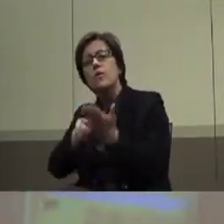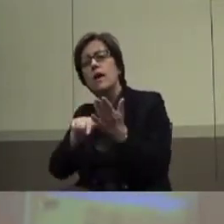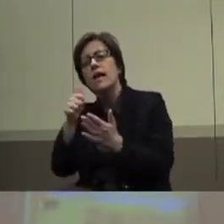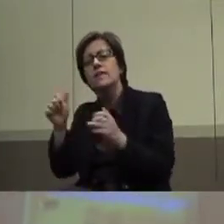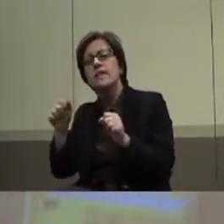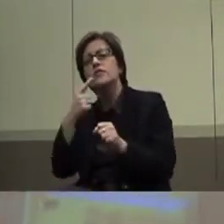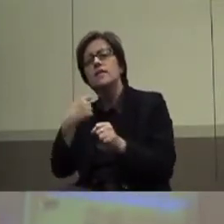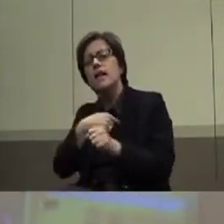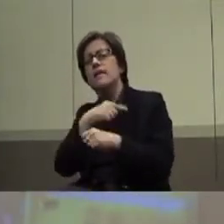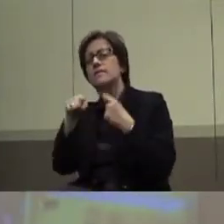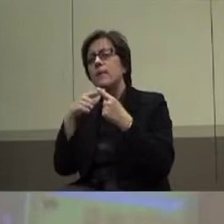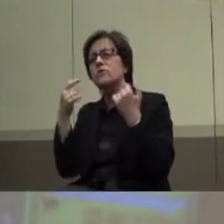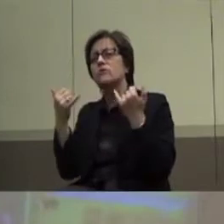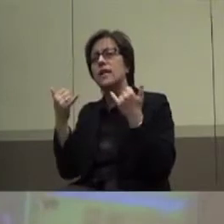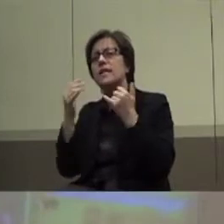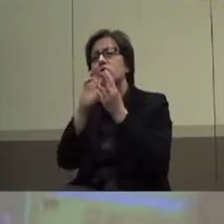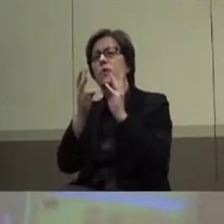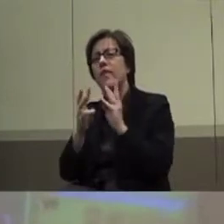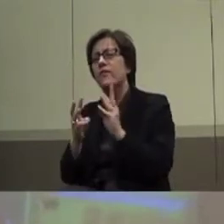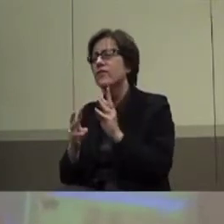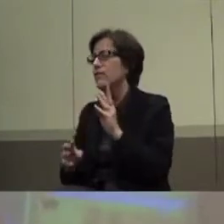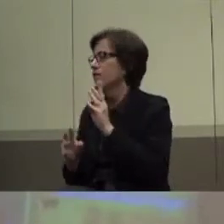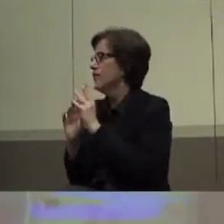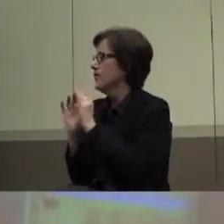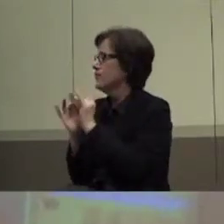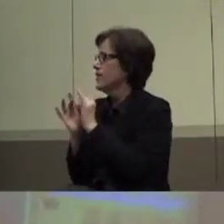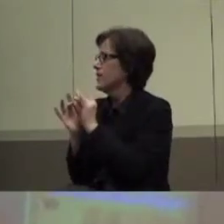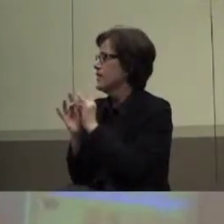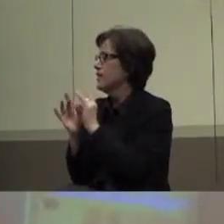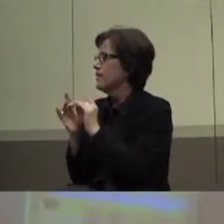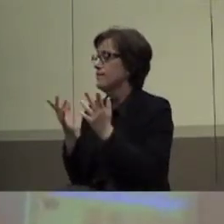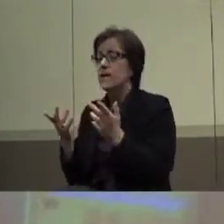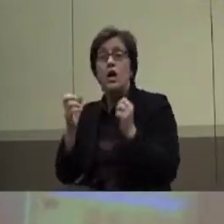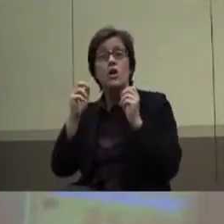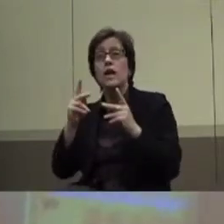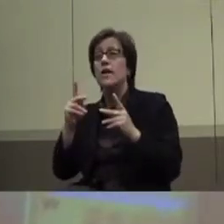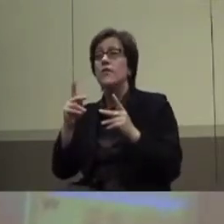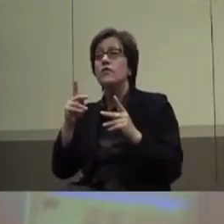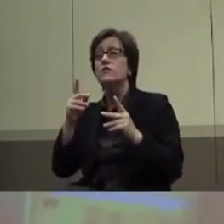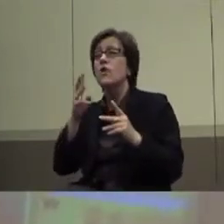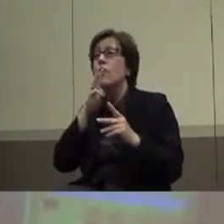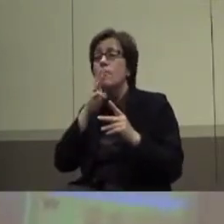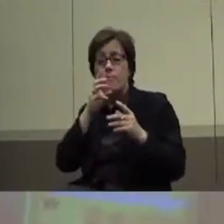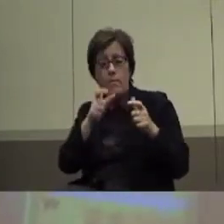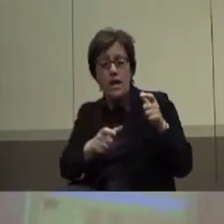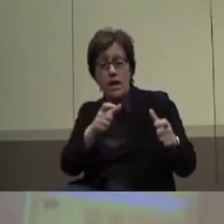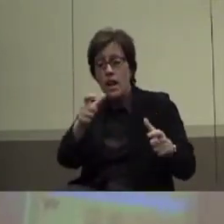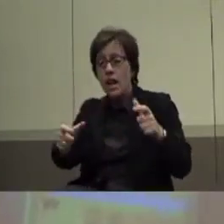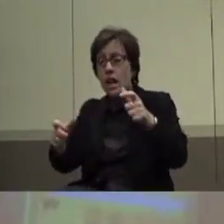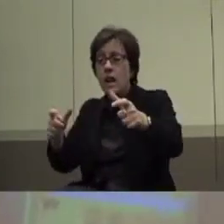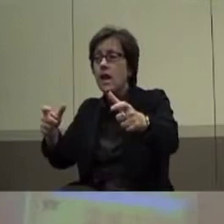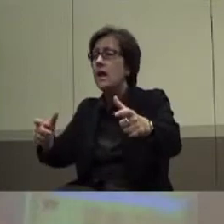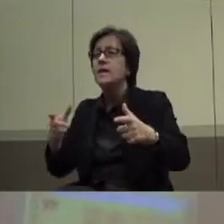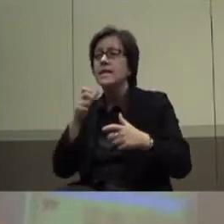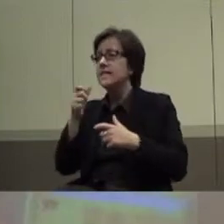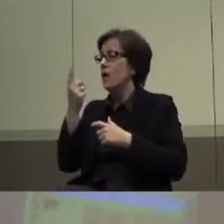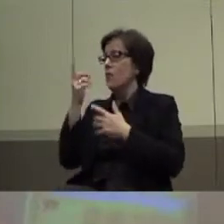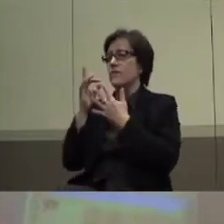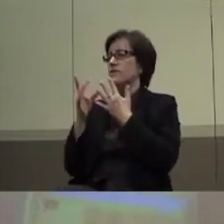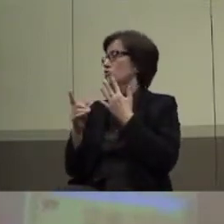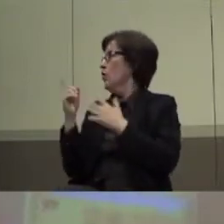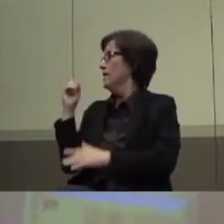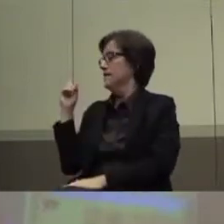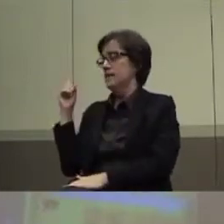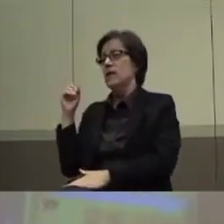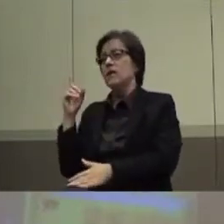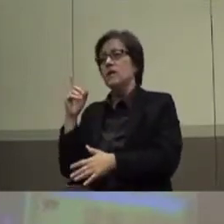did you wear a jacket this morning? So what would we say instead of warm this morning? Cool. So would you shade it one with the silver